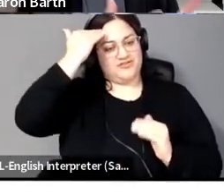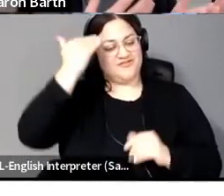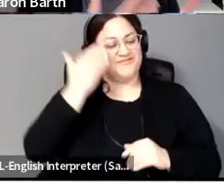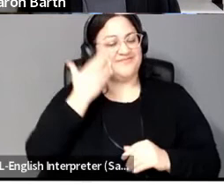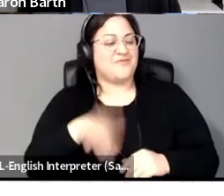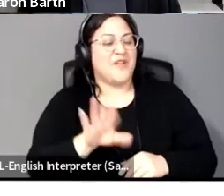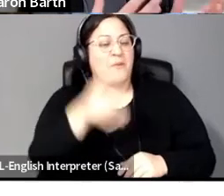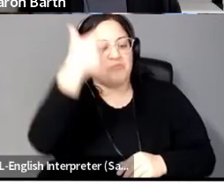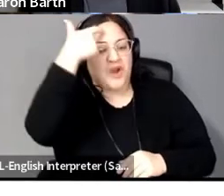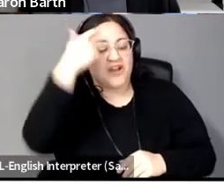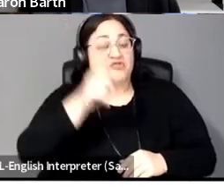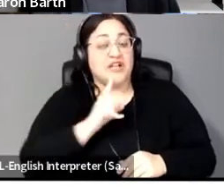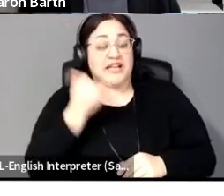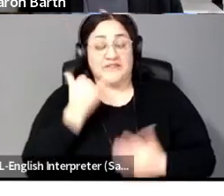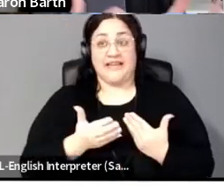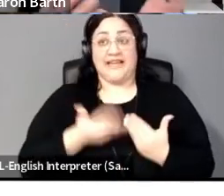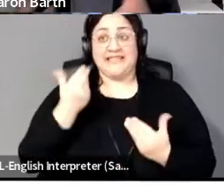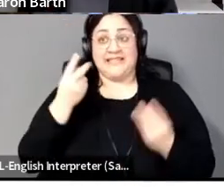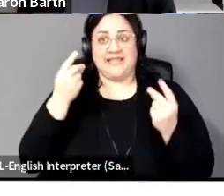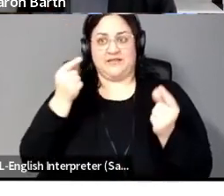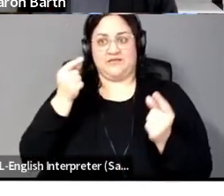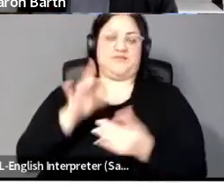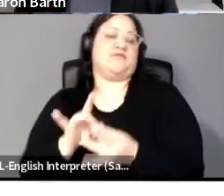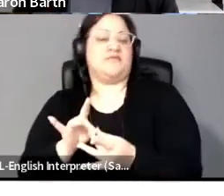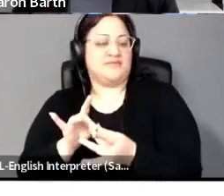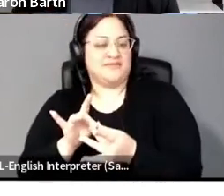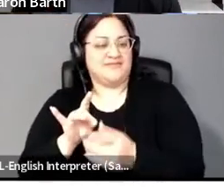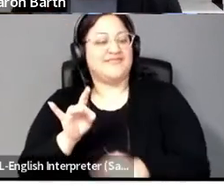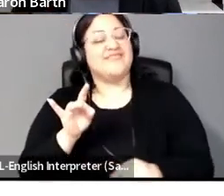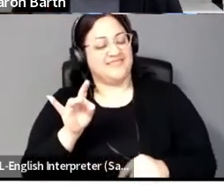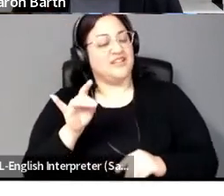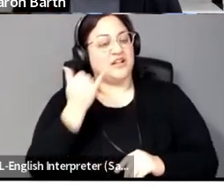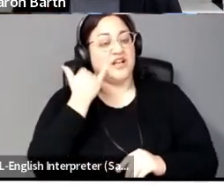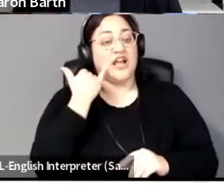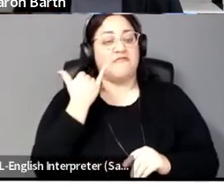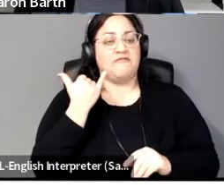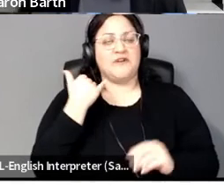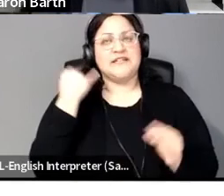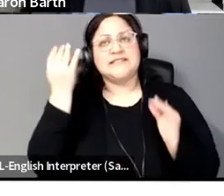take what's easy for it to make a quick decision, and it's not always correct.